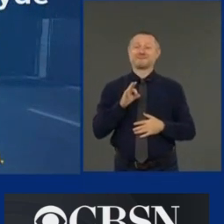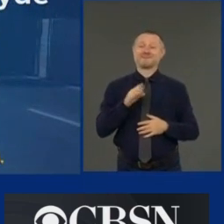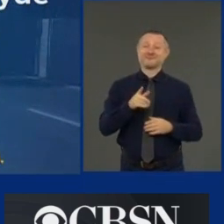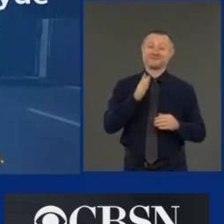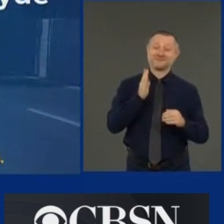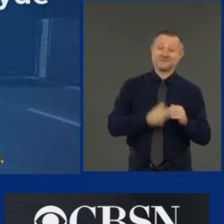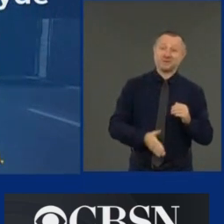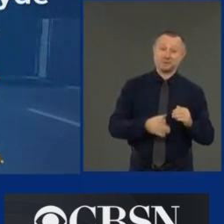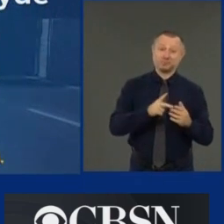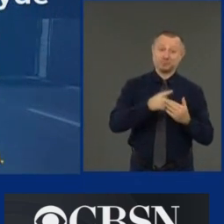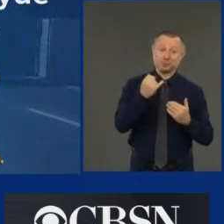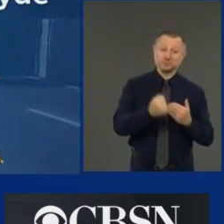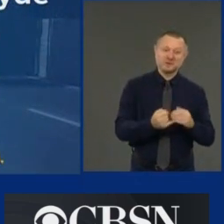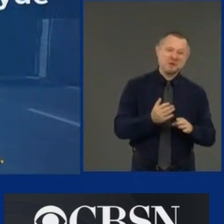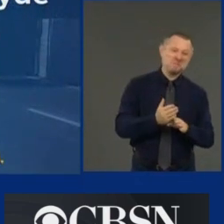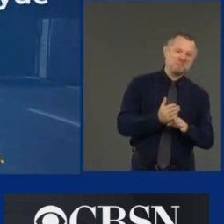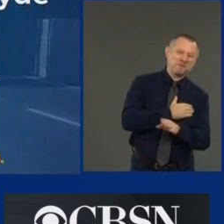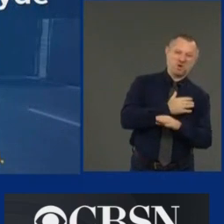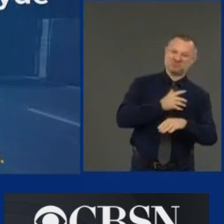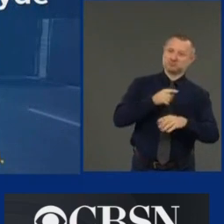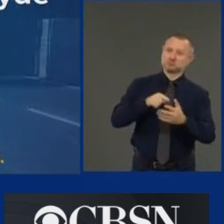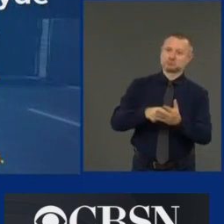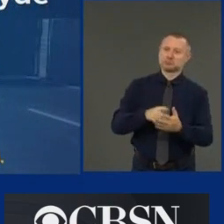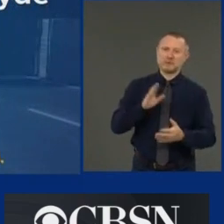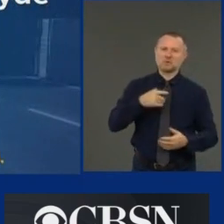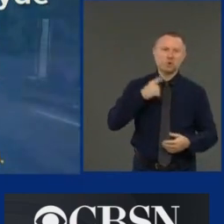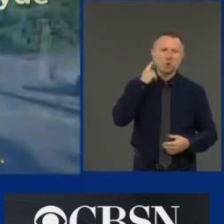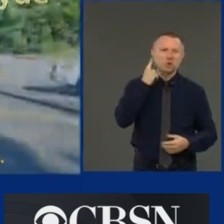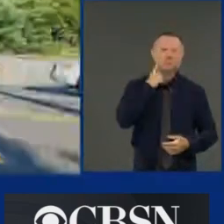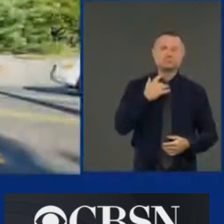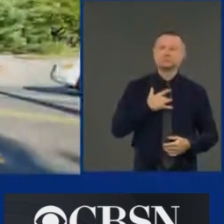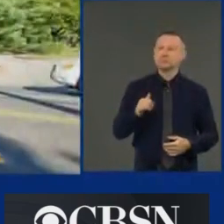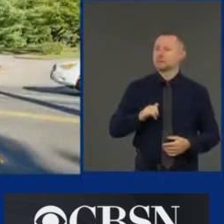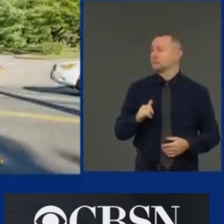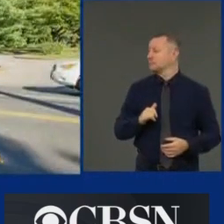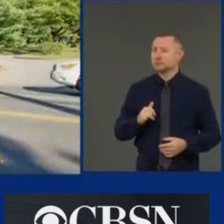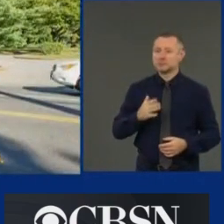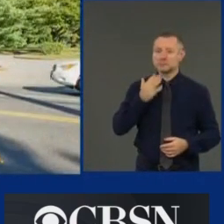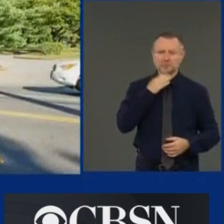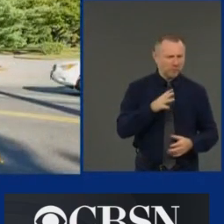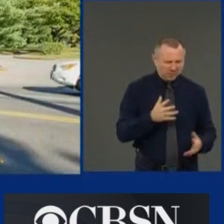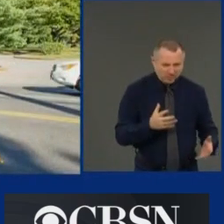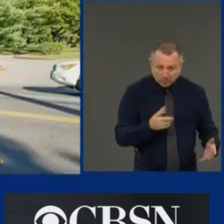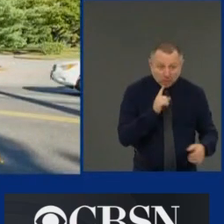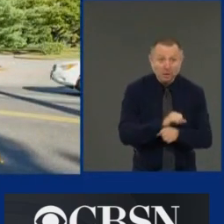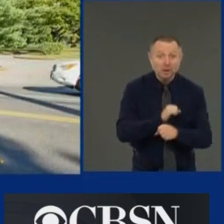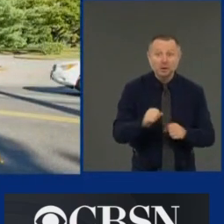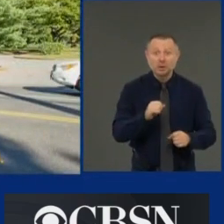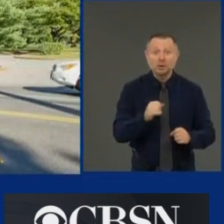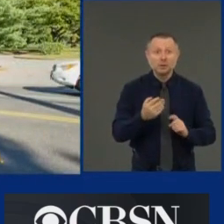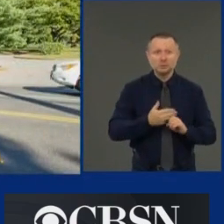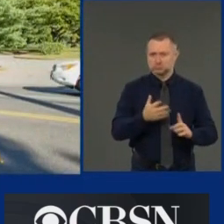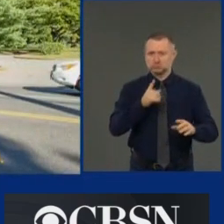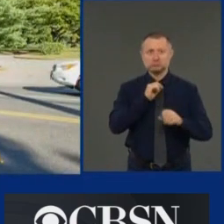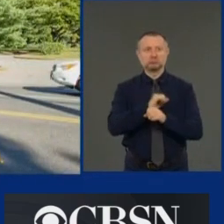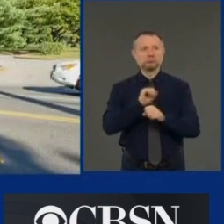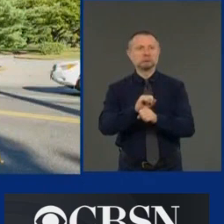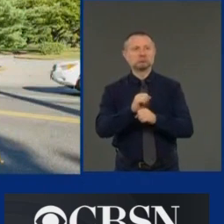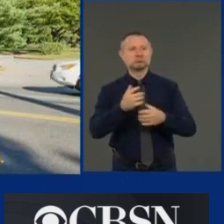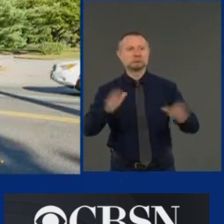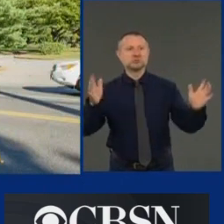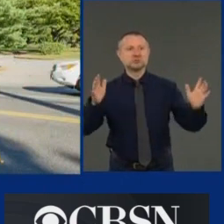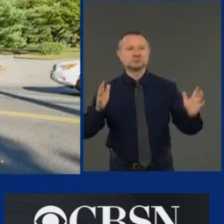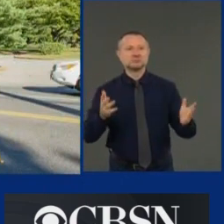joke. But they did it, and it was a pleasure for me to see. This is a picture of what it was